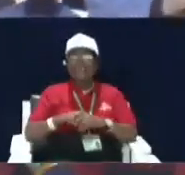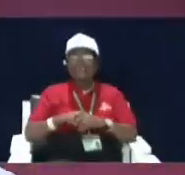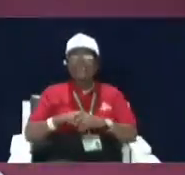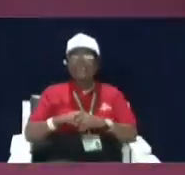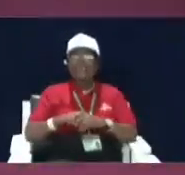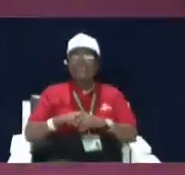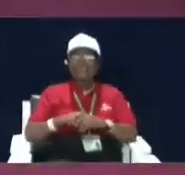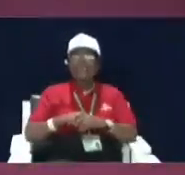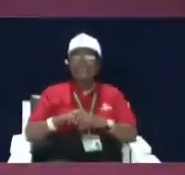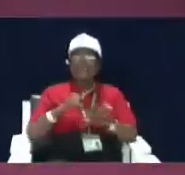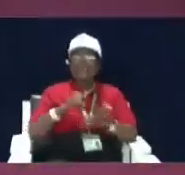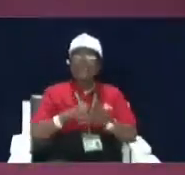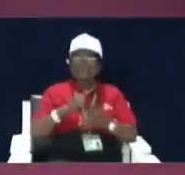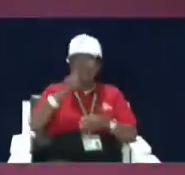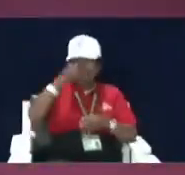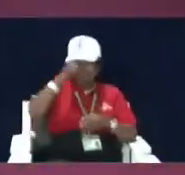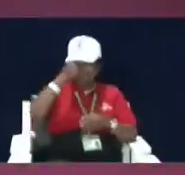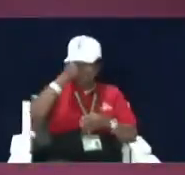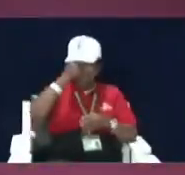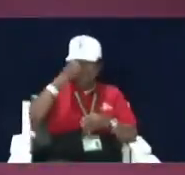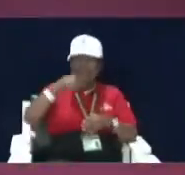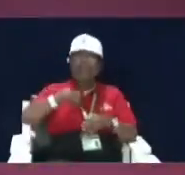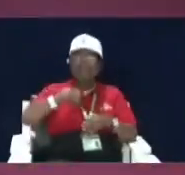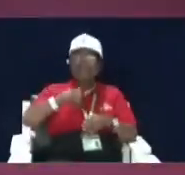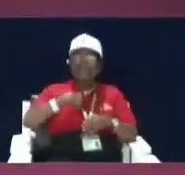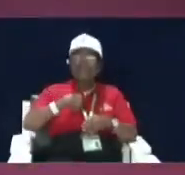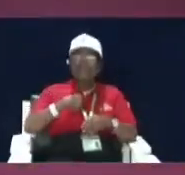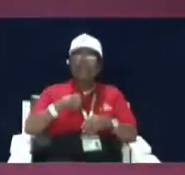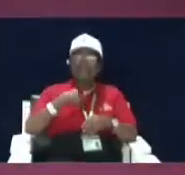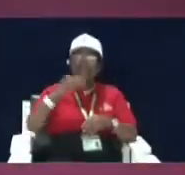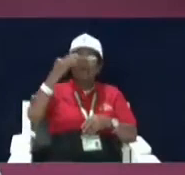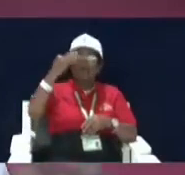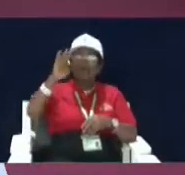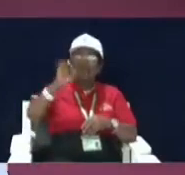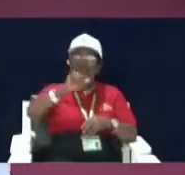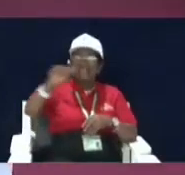It reminds me of a son of